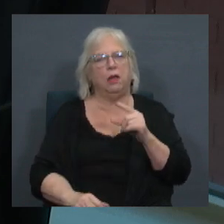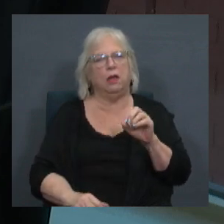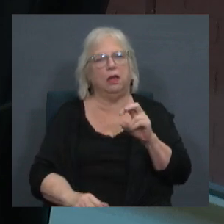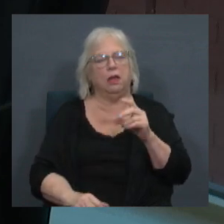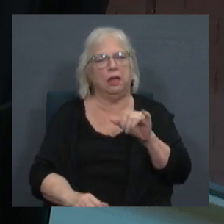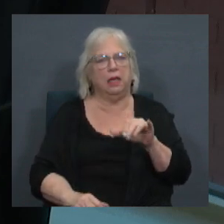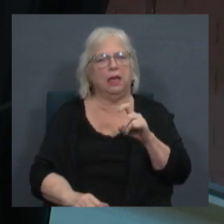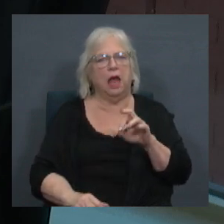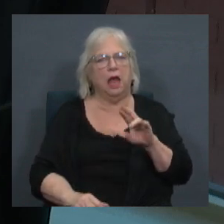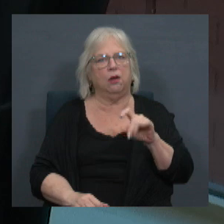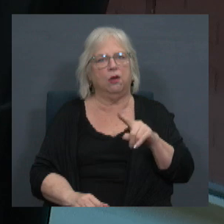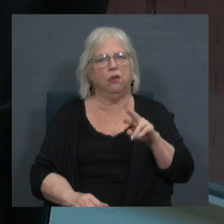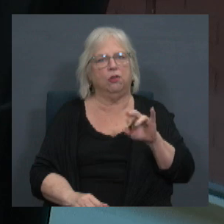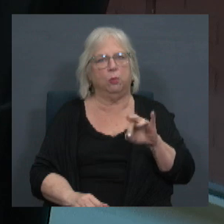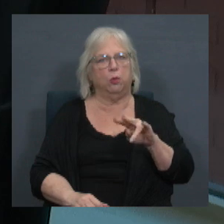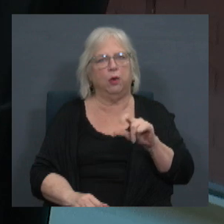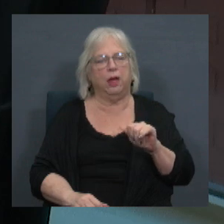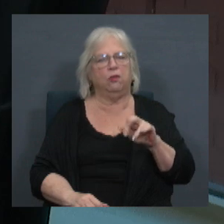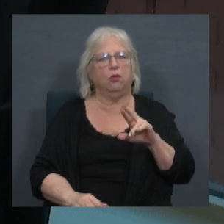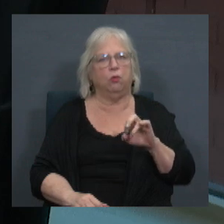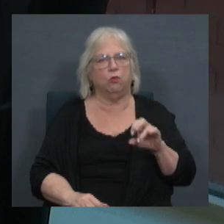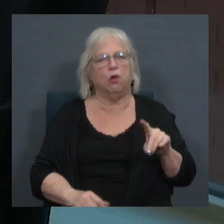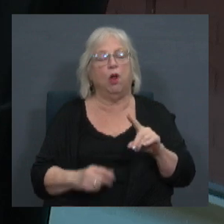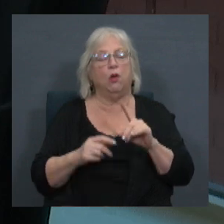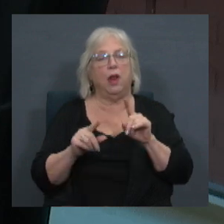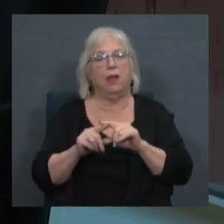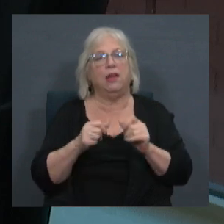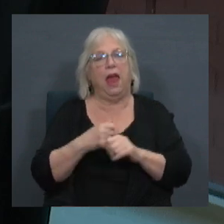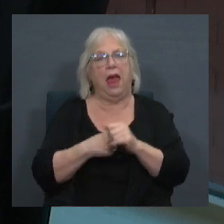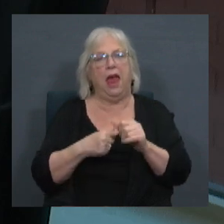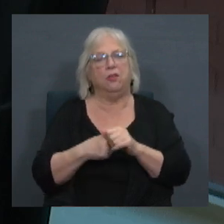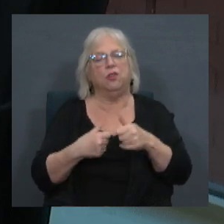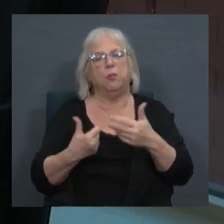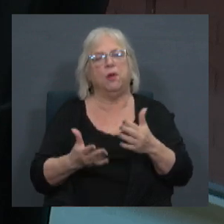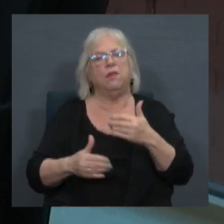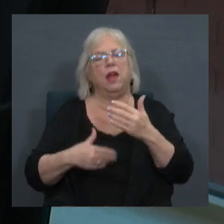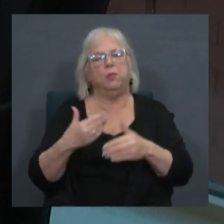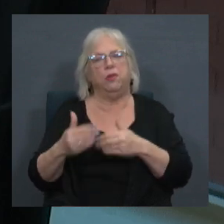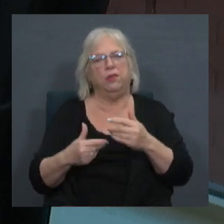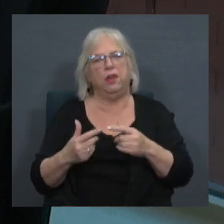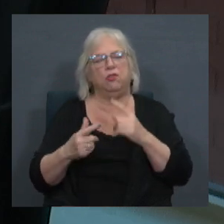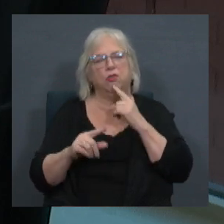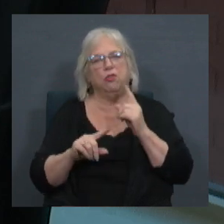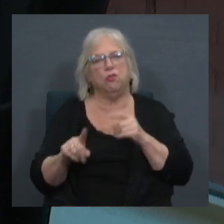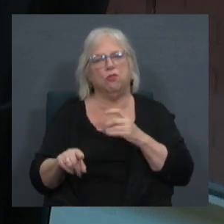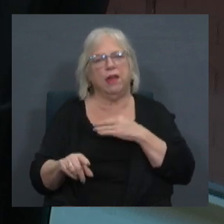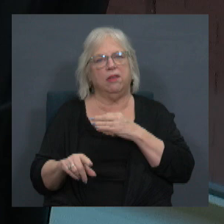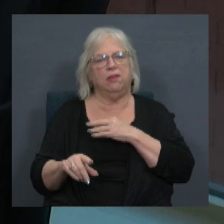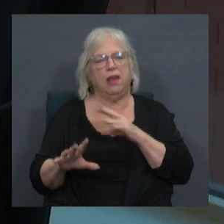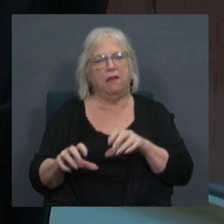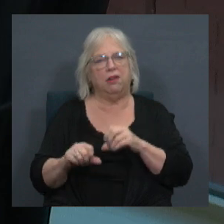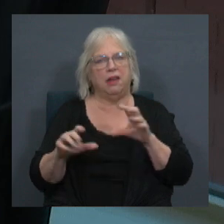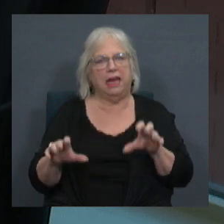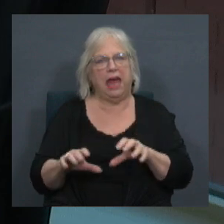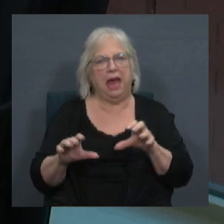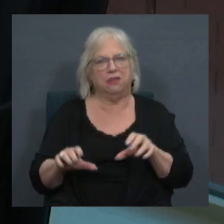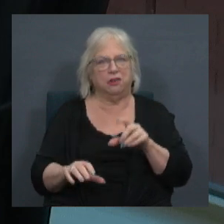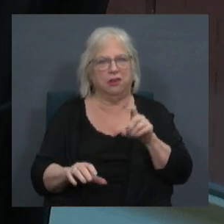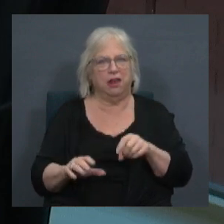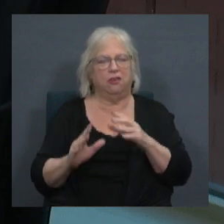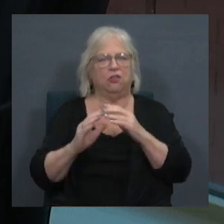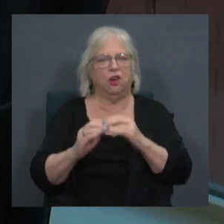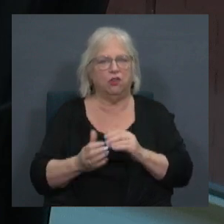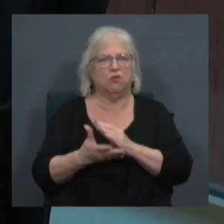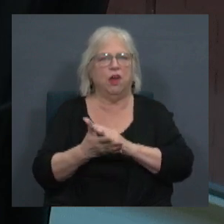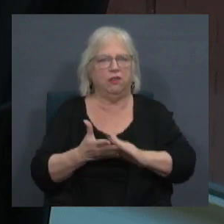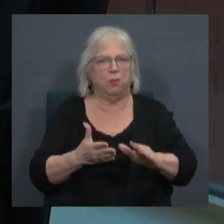Little Rock, Arkansas as a structural fire and health hazard, to provide for summary abatement procedures, to direct city staff to take such action as is necessary to